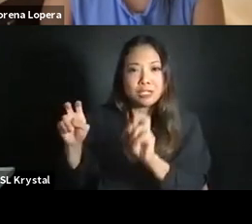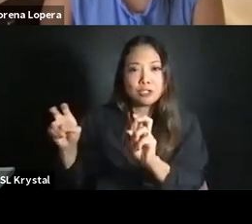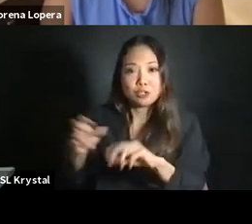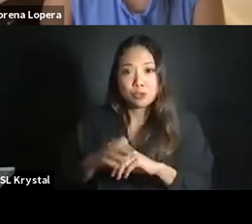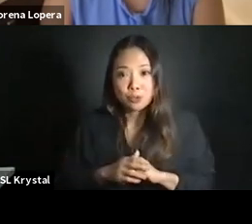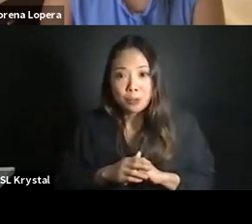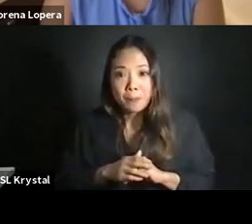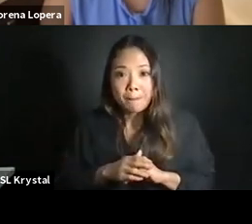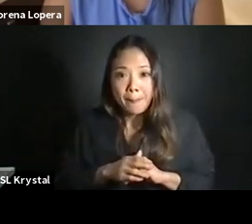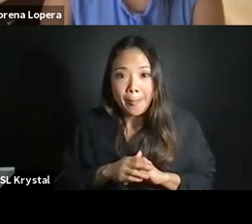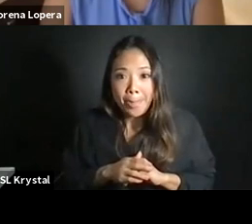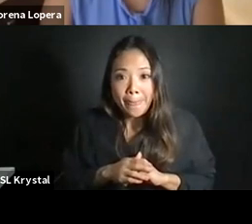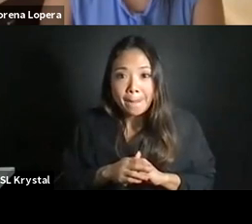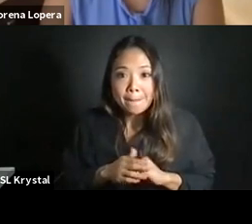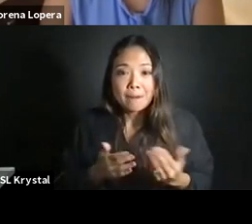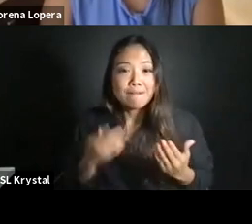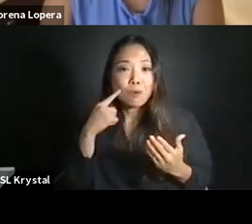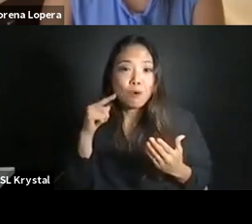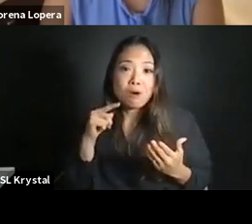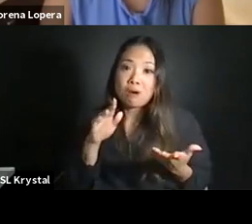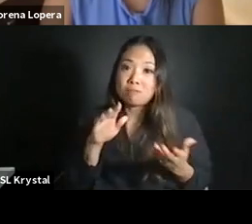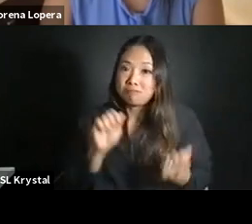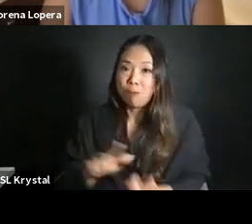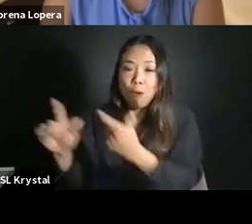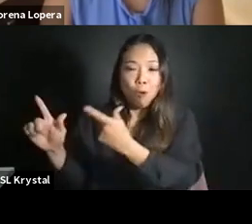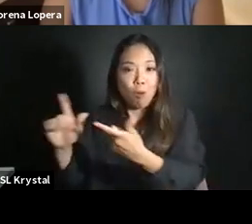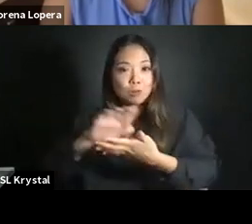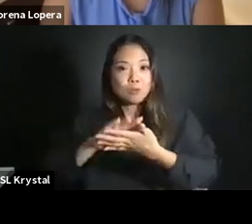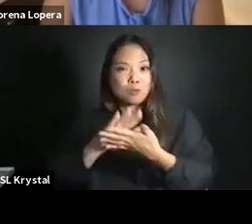neighborhood schools so thank you very much for your time